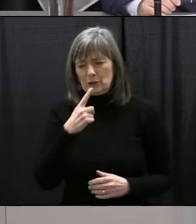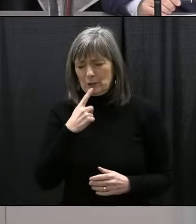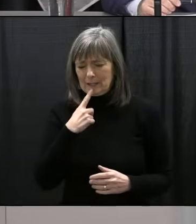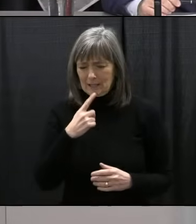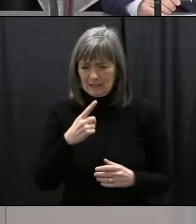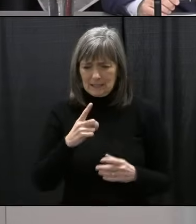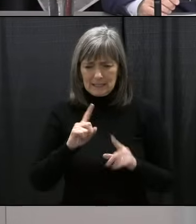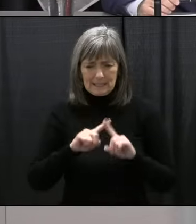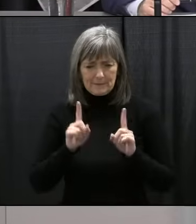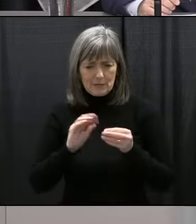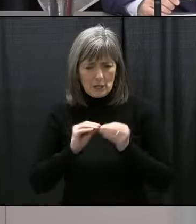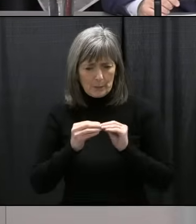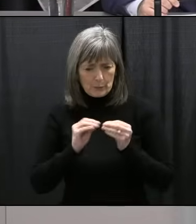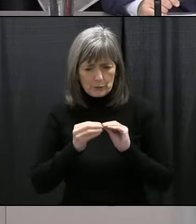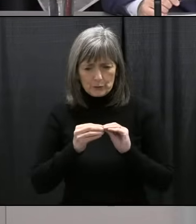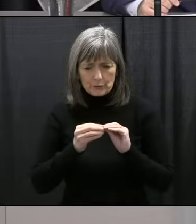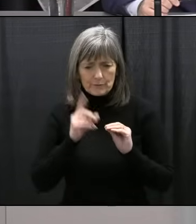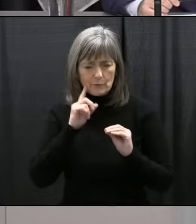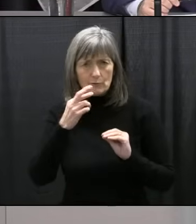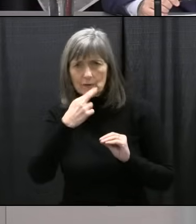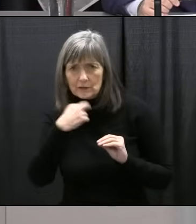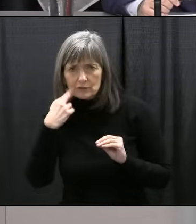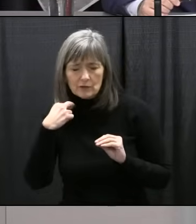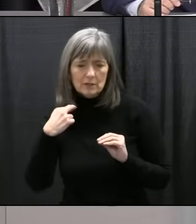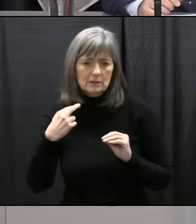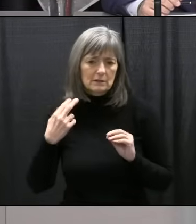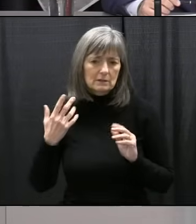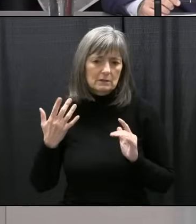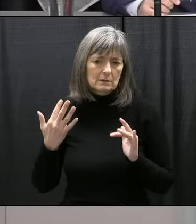capacity for restaurants,